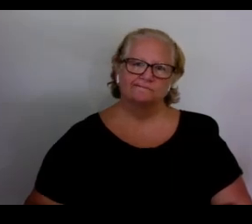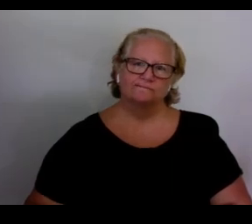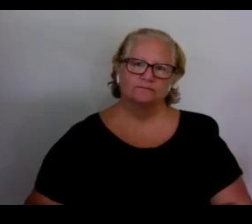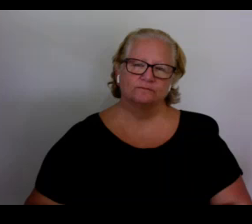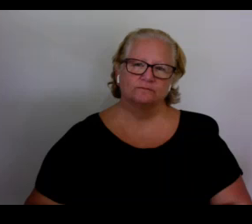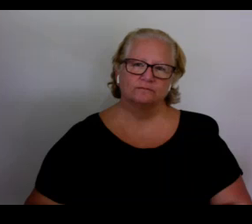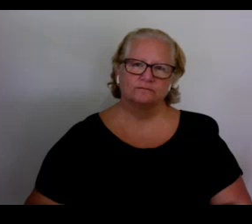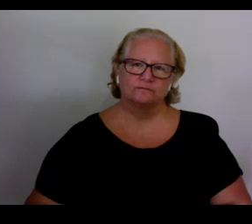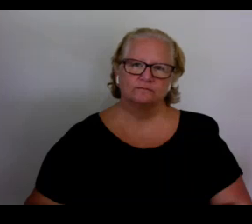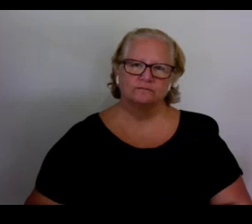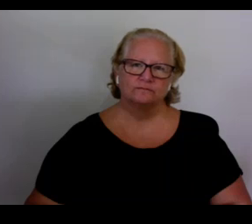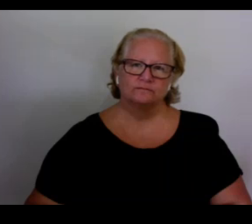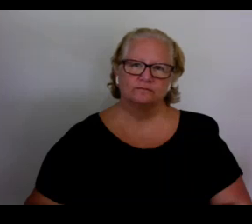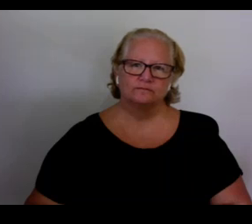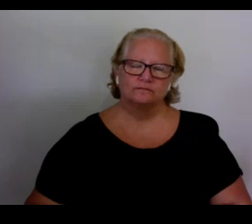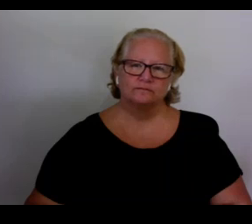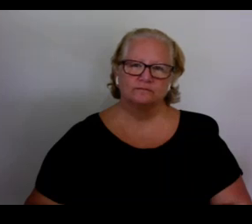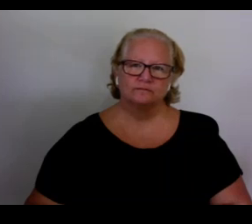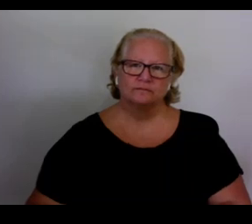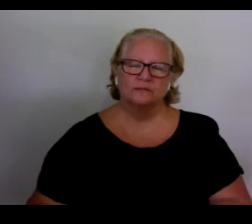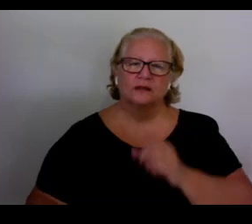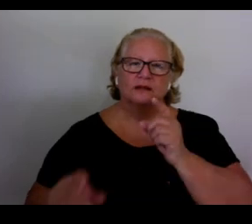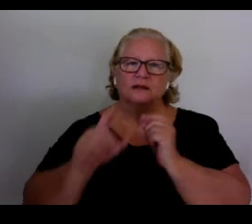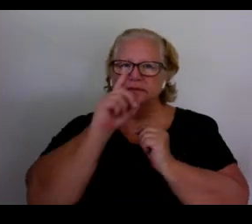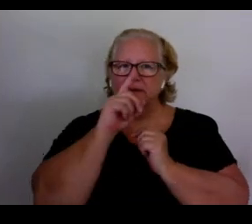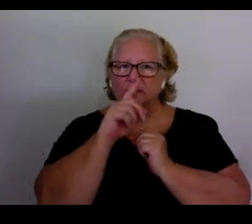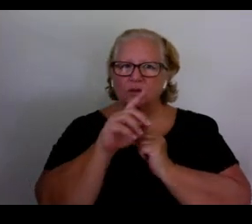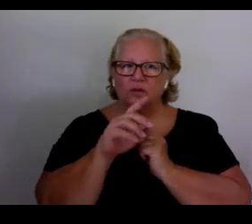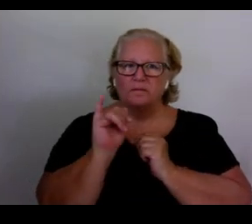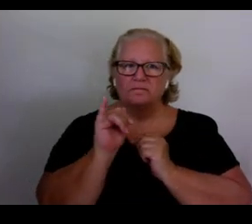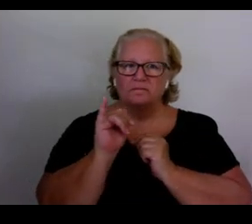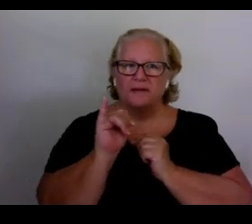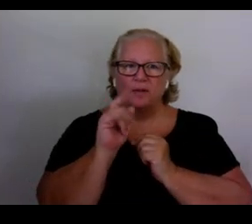is people might actually come to you